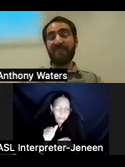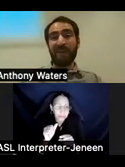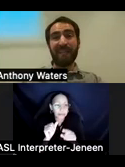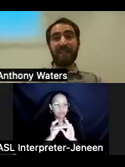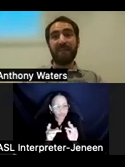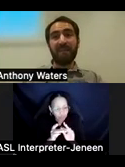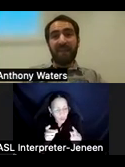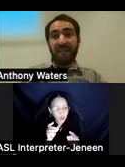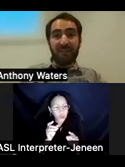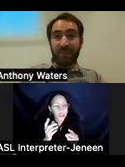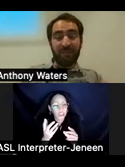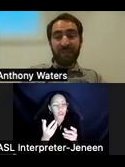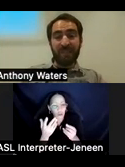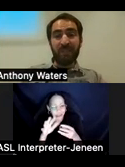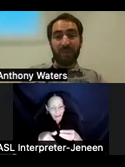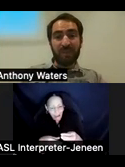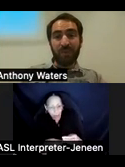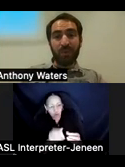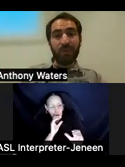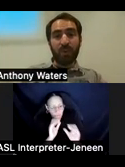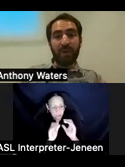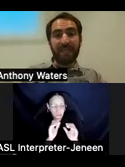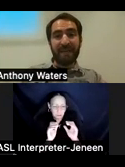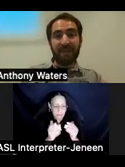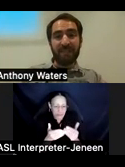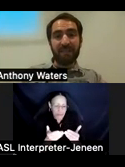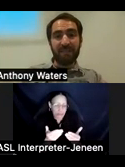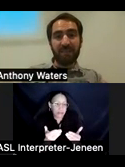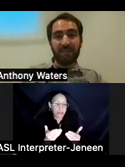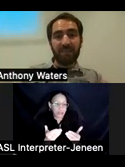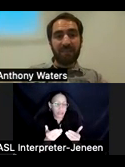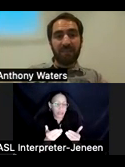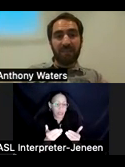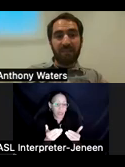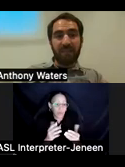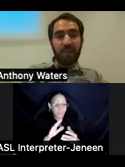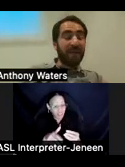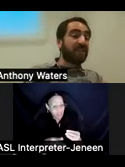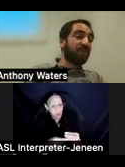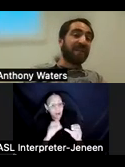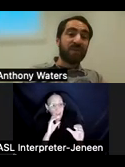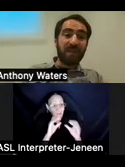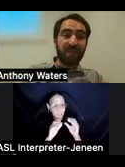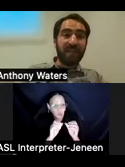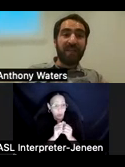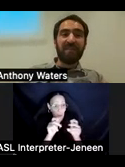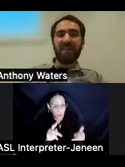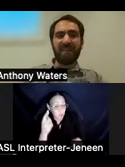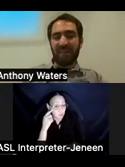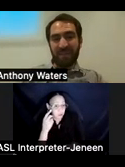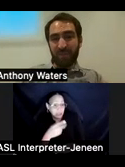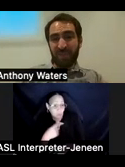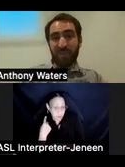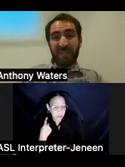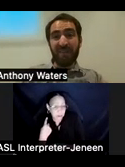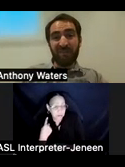can integrate it into a conversation with someone who you're worried is at risk. And you might just find yourself saying,